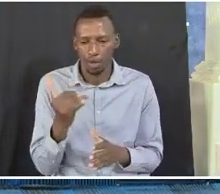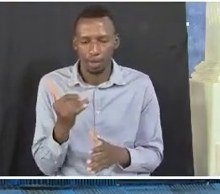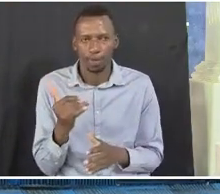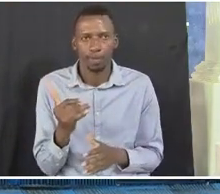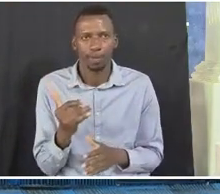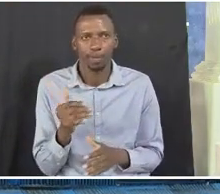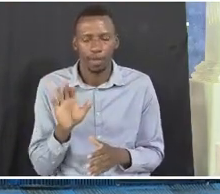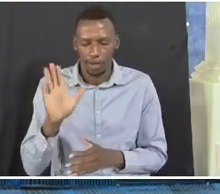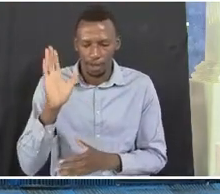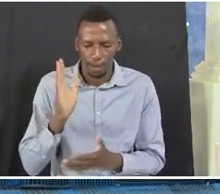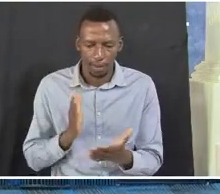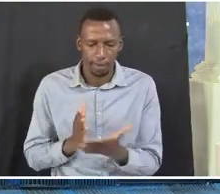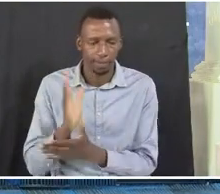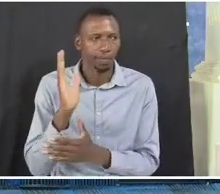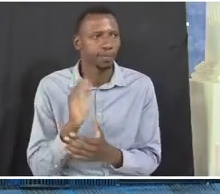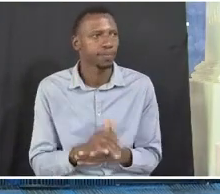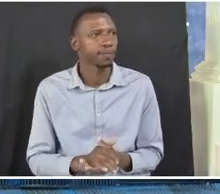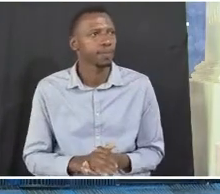rights.